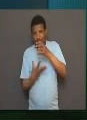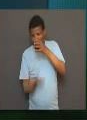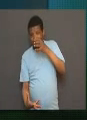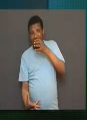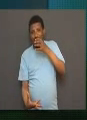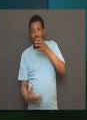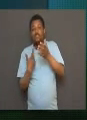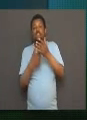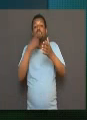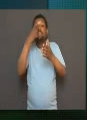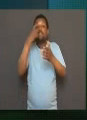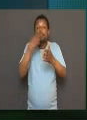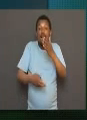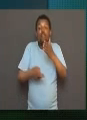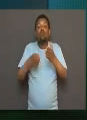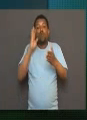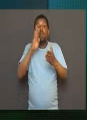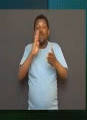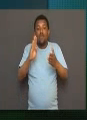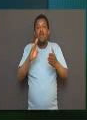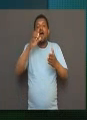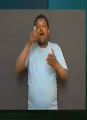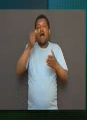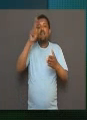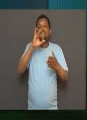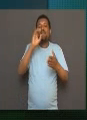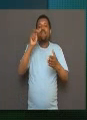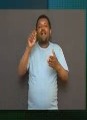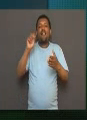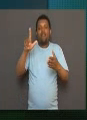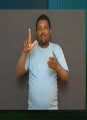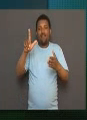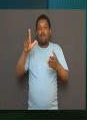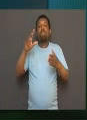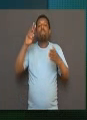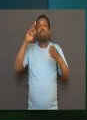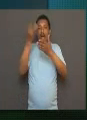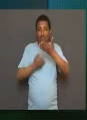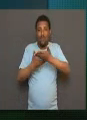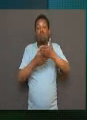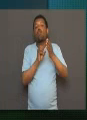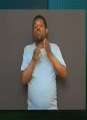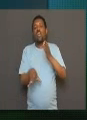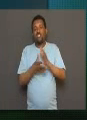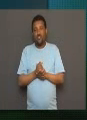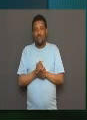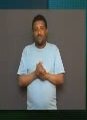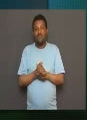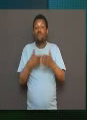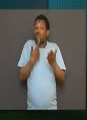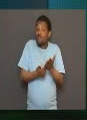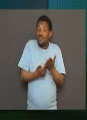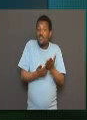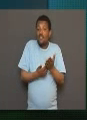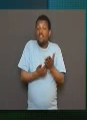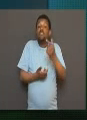the result would be an azimuthal map projection. A graticule